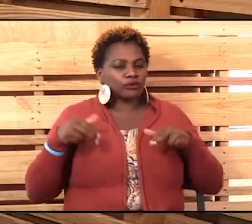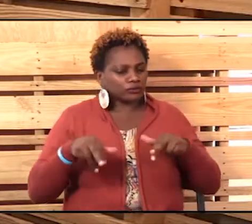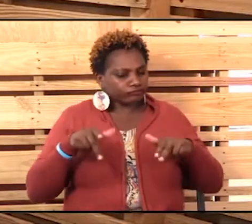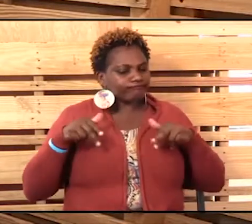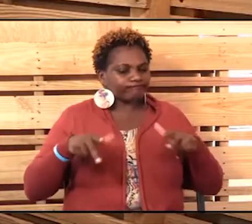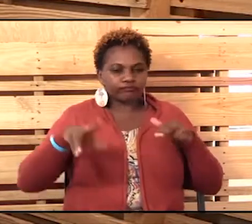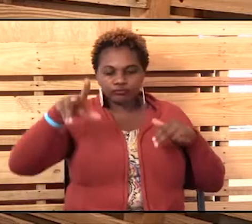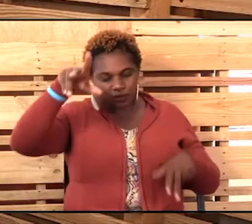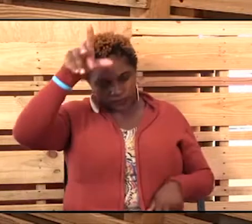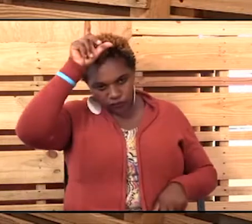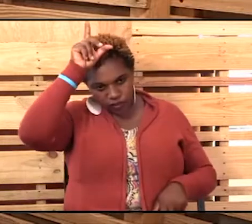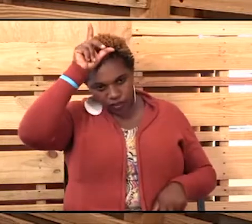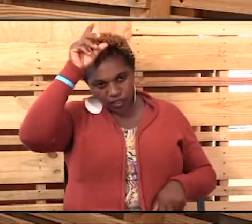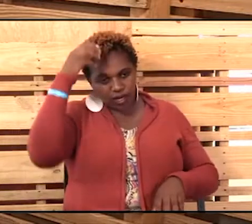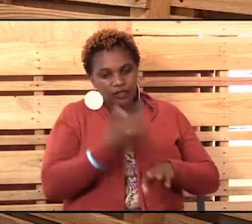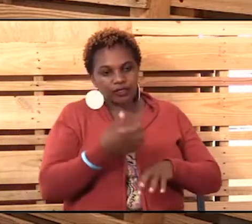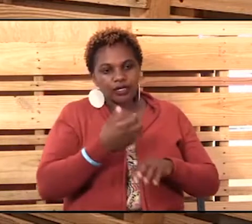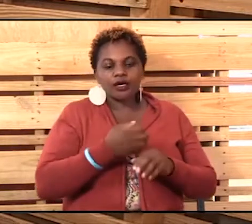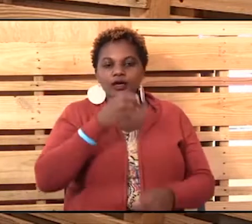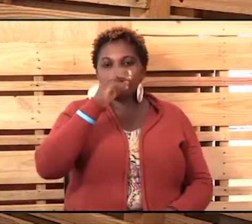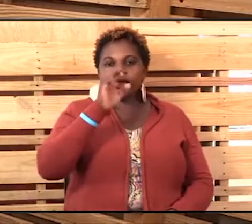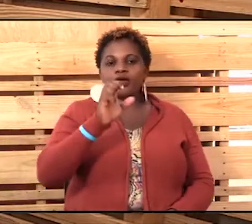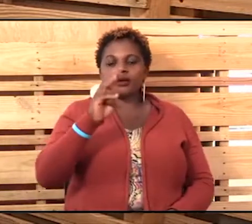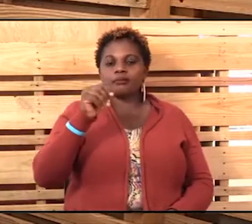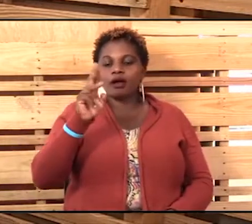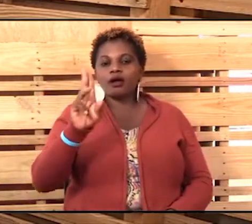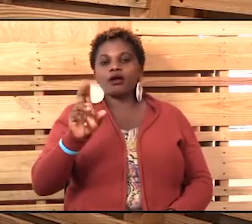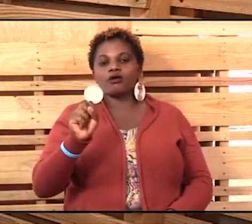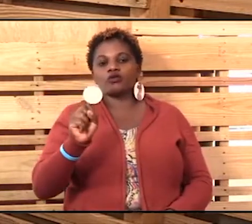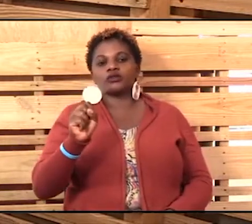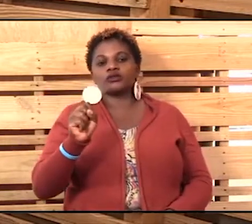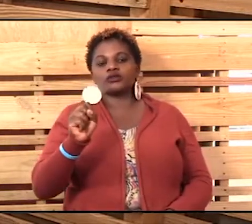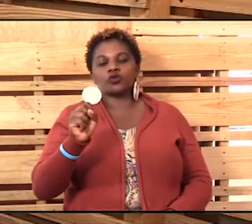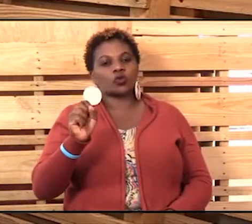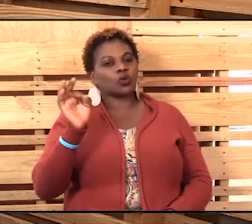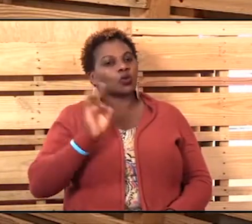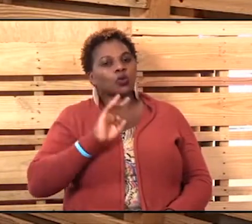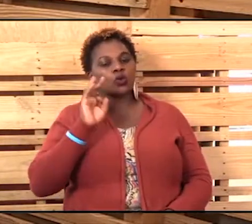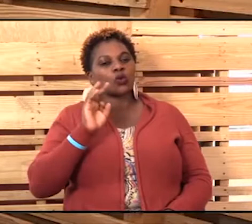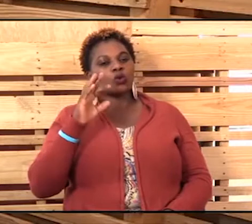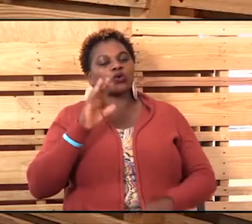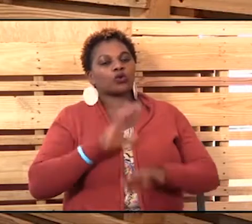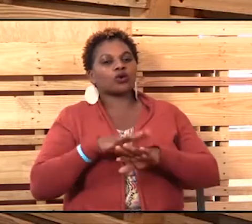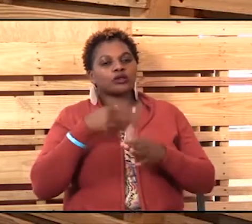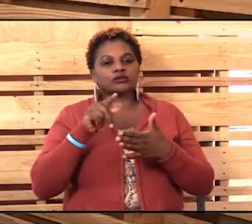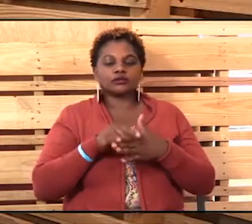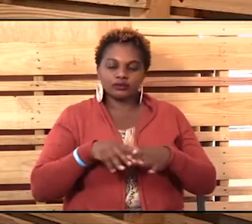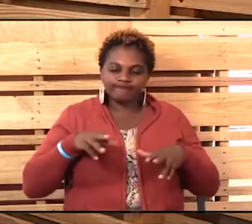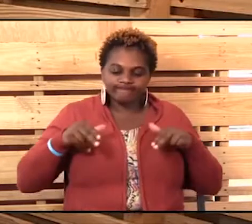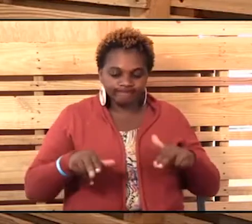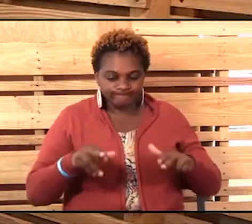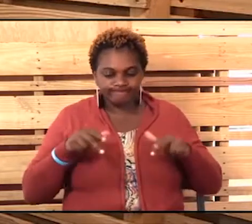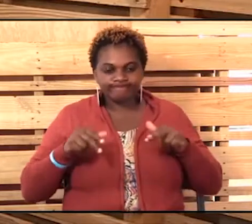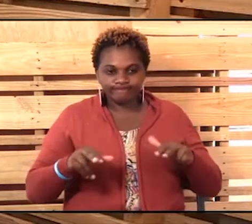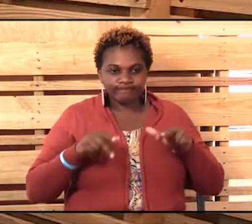their village, had a very difficult name called Emmaus. Emmaus. Very good, you got it. They were walking to